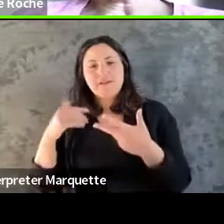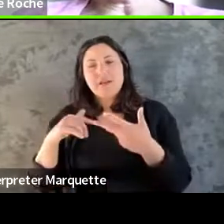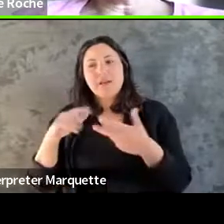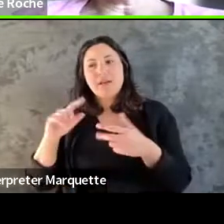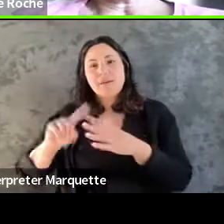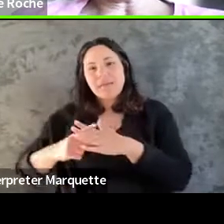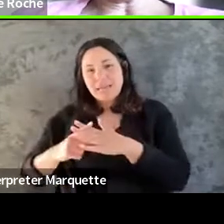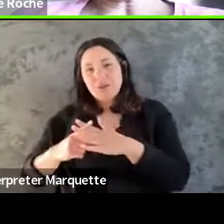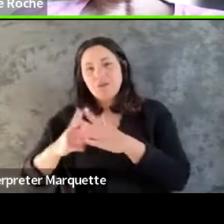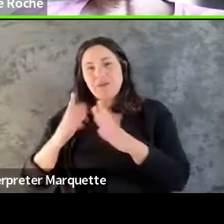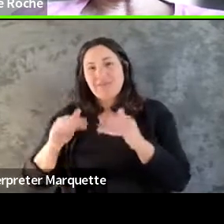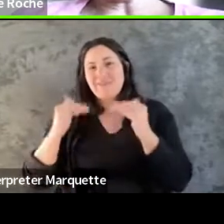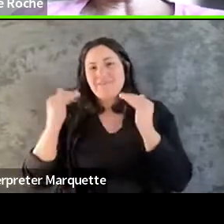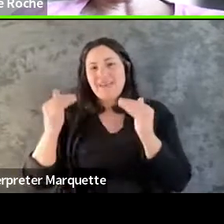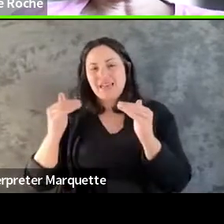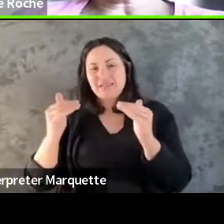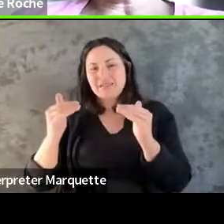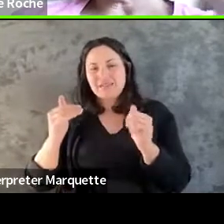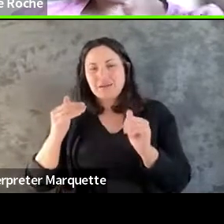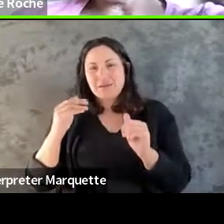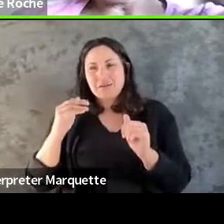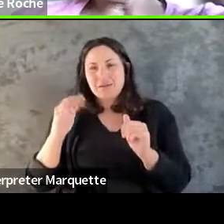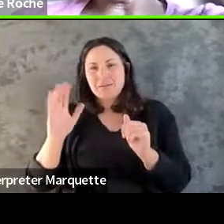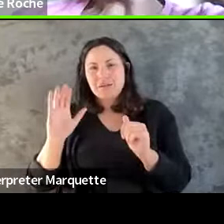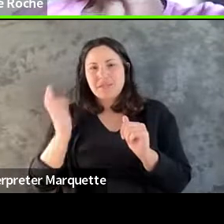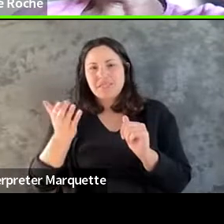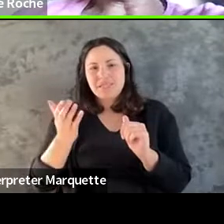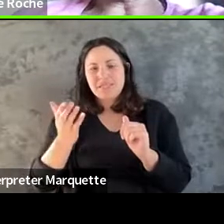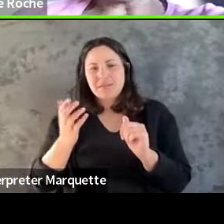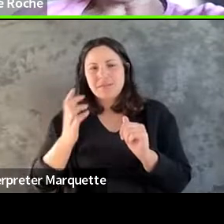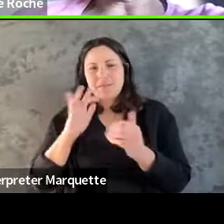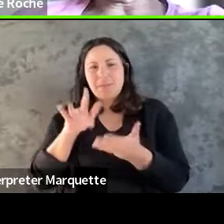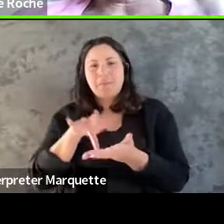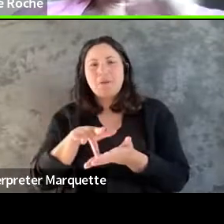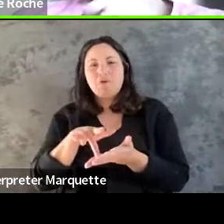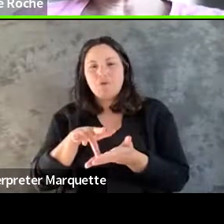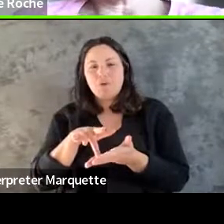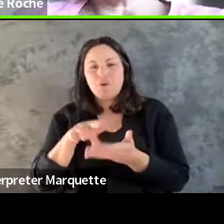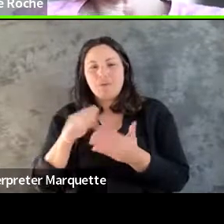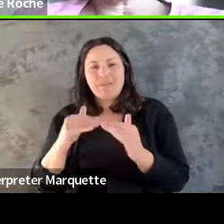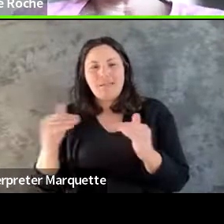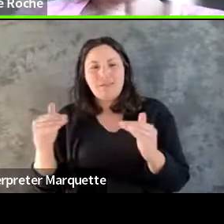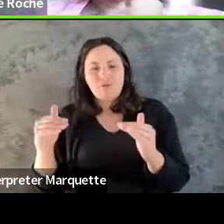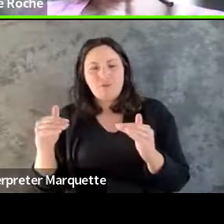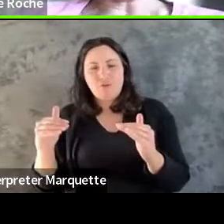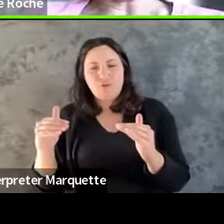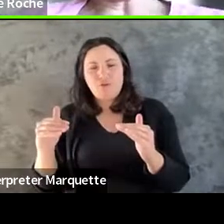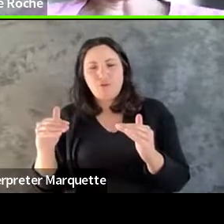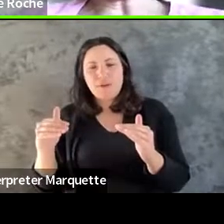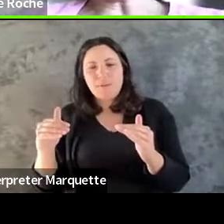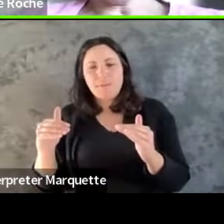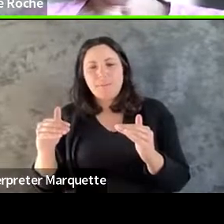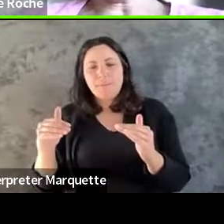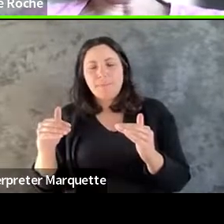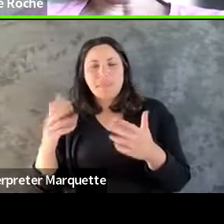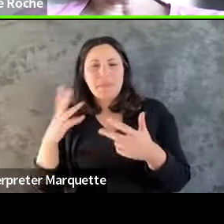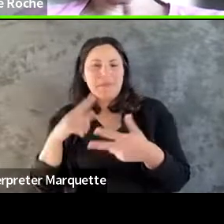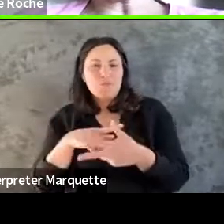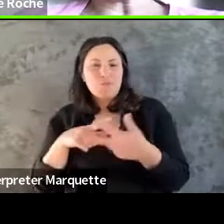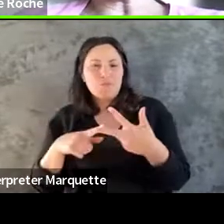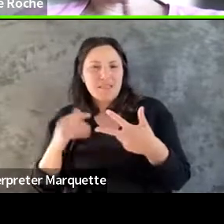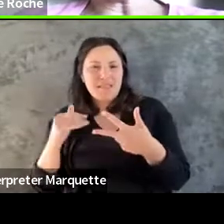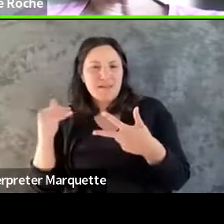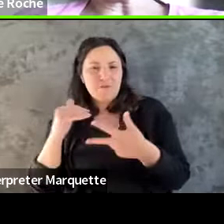advanced German, but it almost seems like there's also a middle in between, so that maybe there are actually 3 levels. And